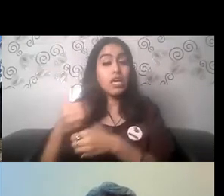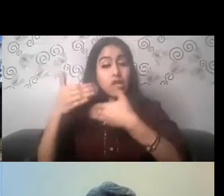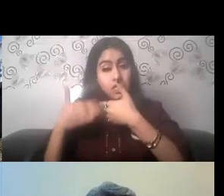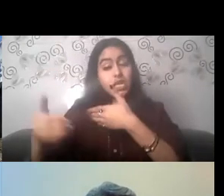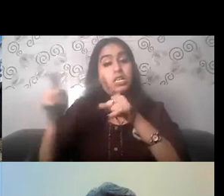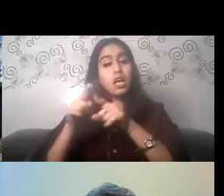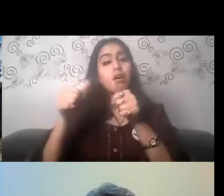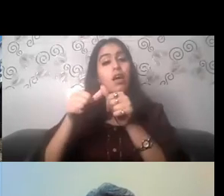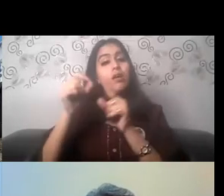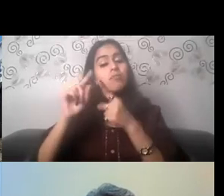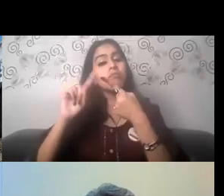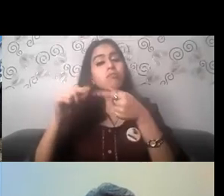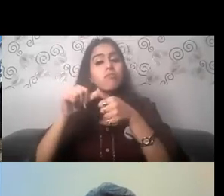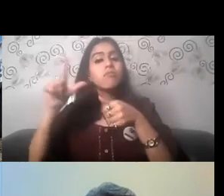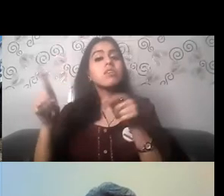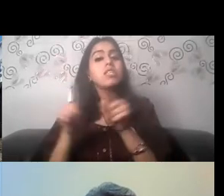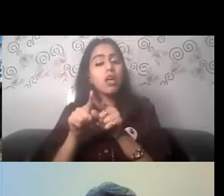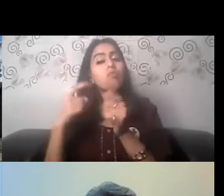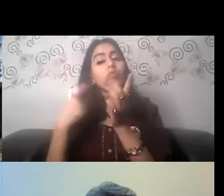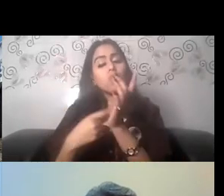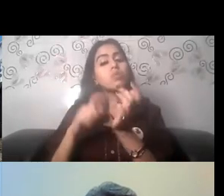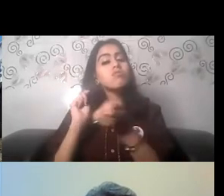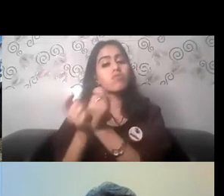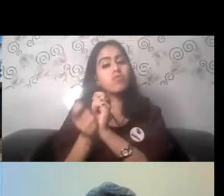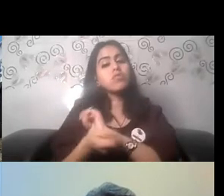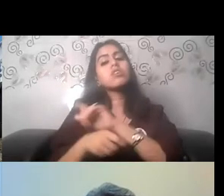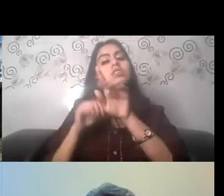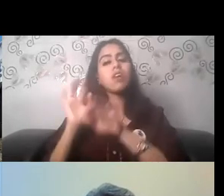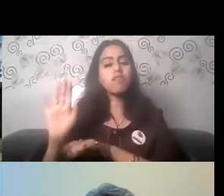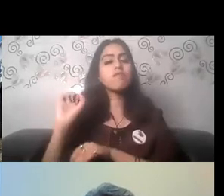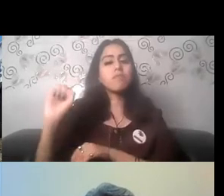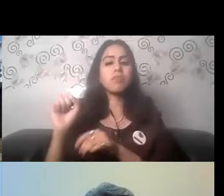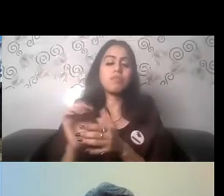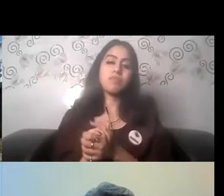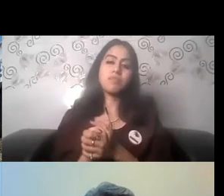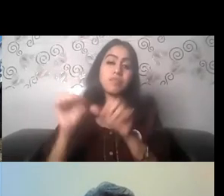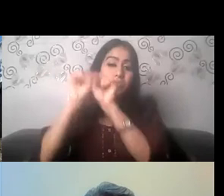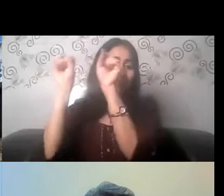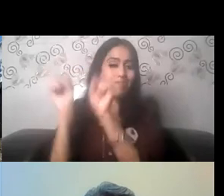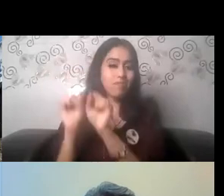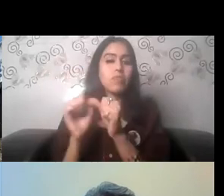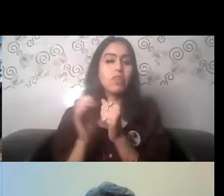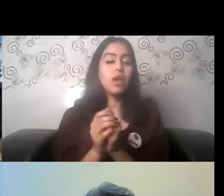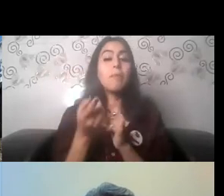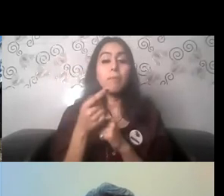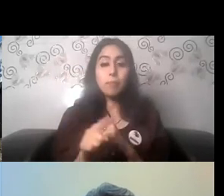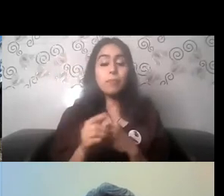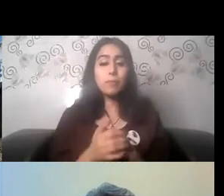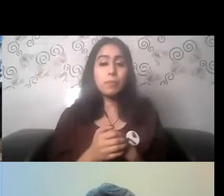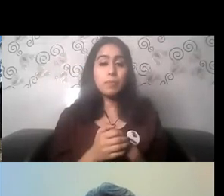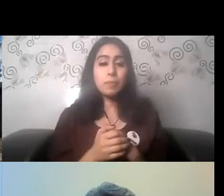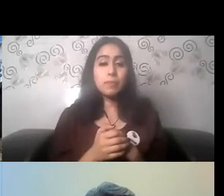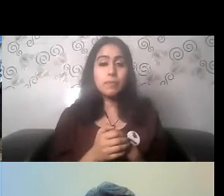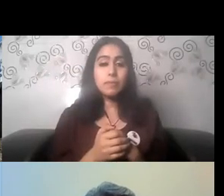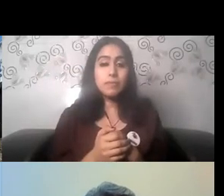appeal that ruling. I don't think they've got much chance of winning. So for us, we've reached